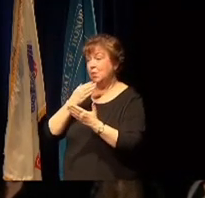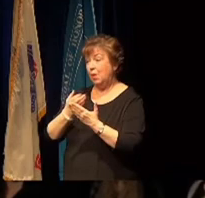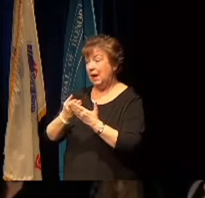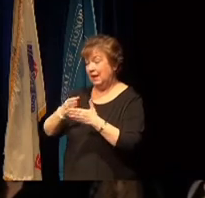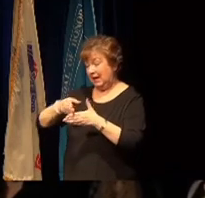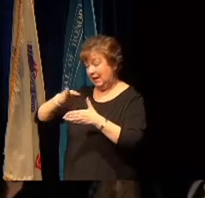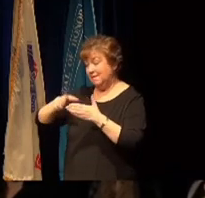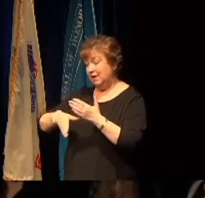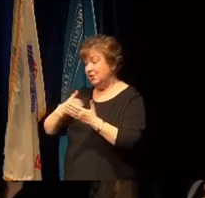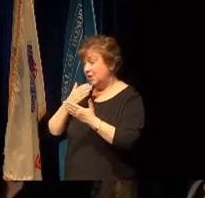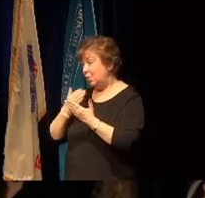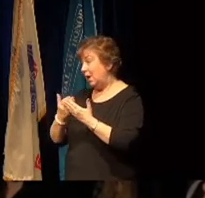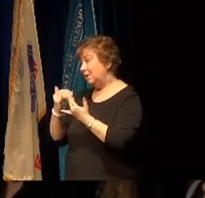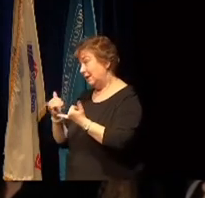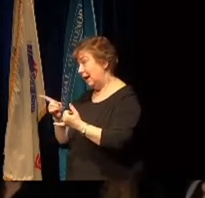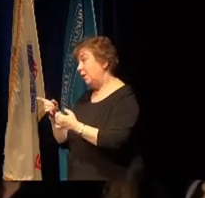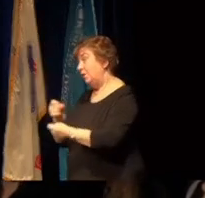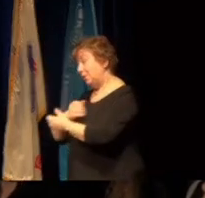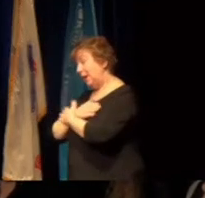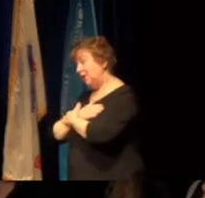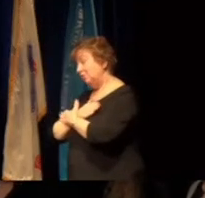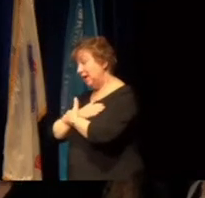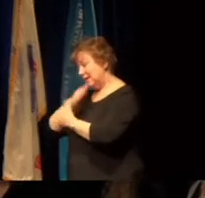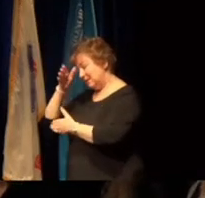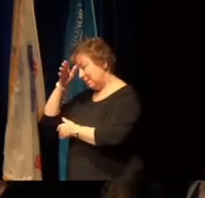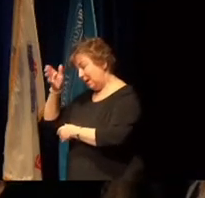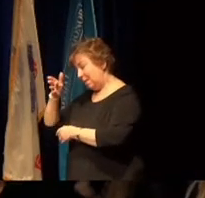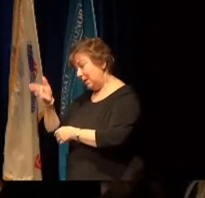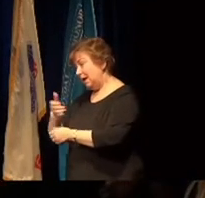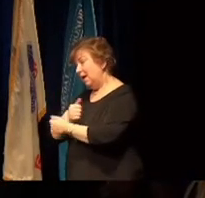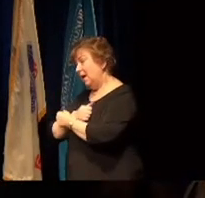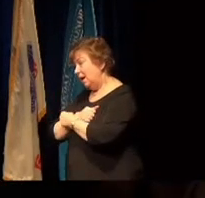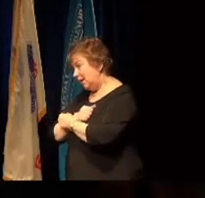Papa. I love you and miss you.